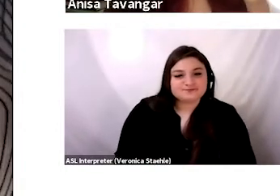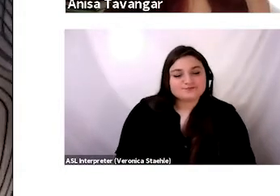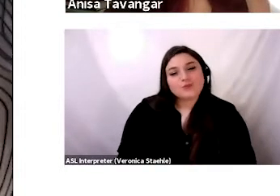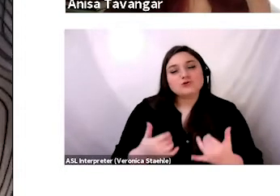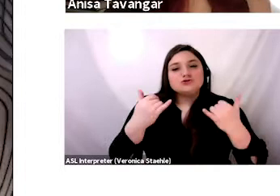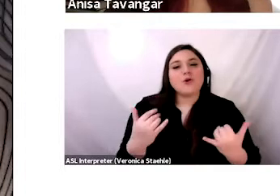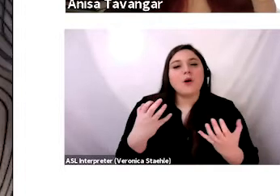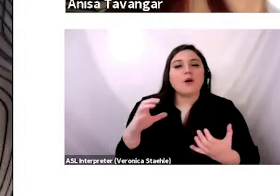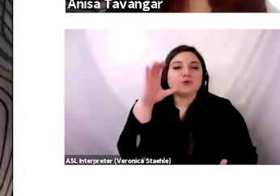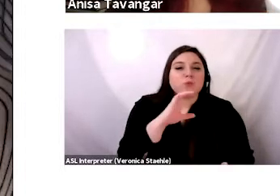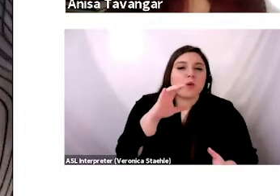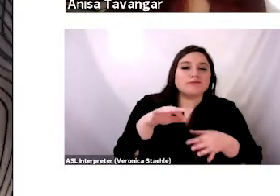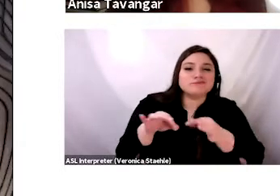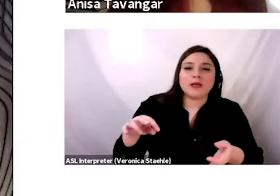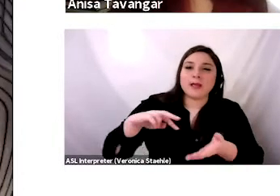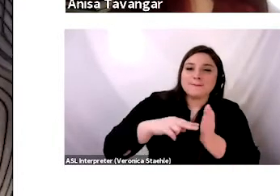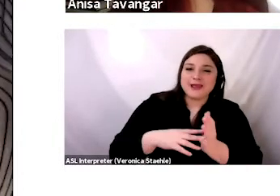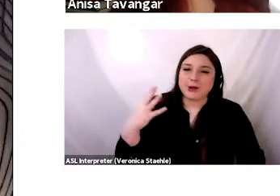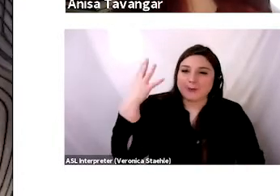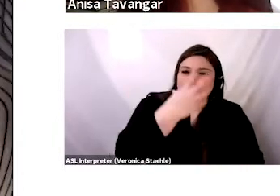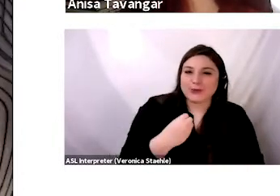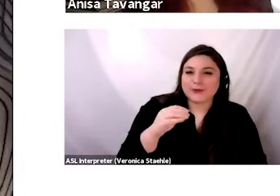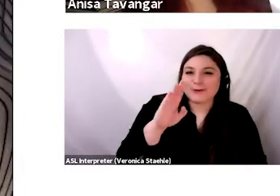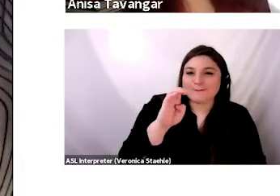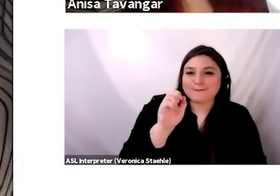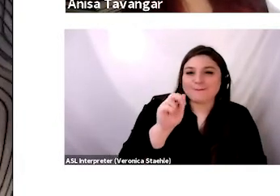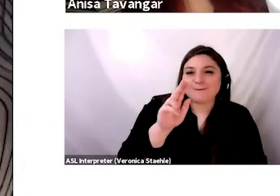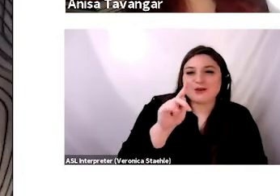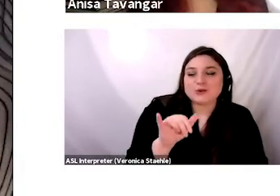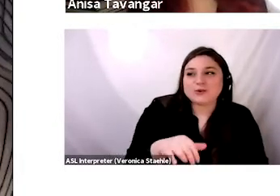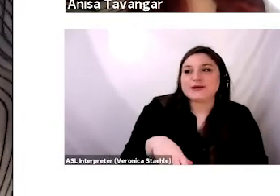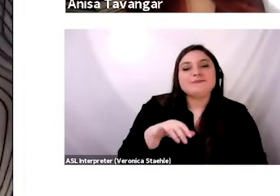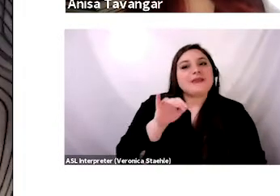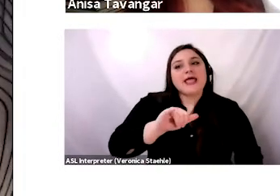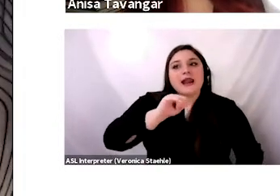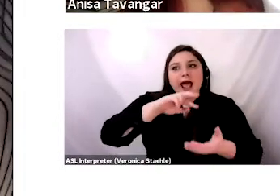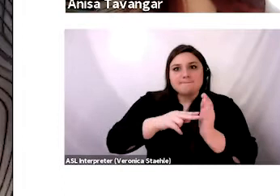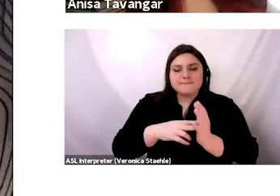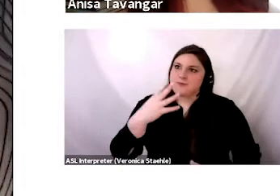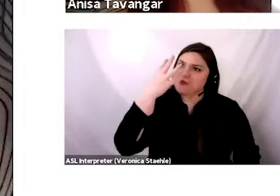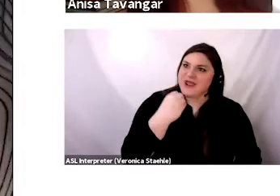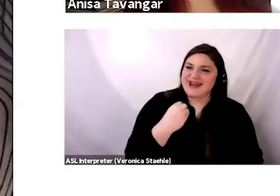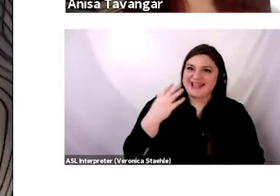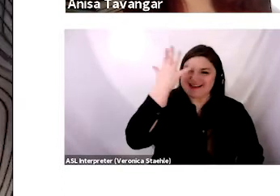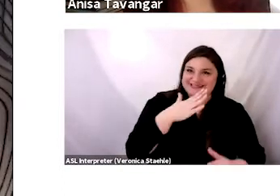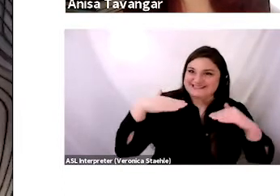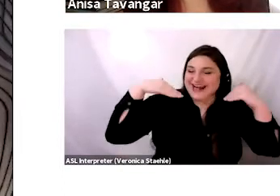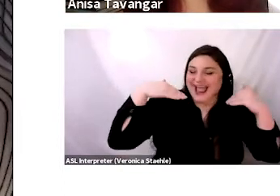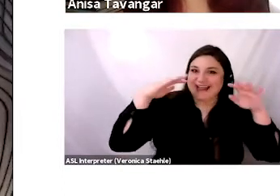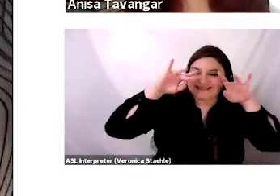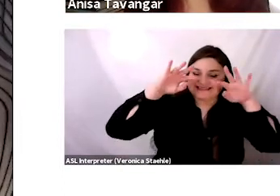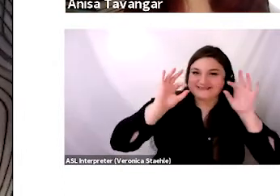So when we talk about beauty, again, it's not just about what's pretty, but it's about this attraction to beauty as a